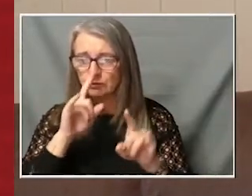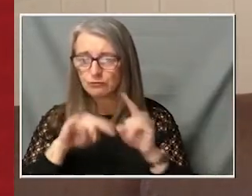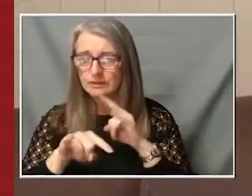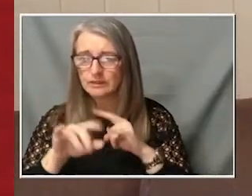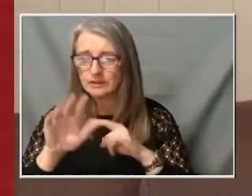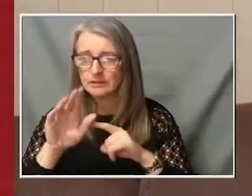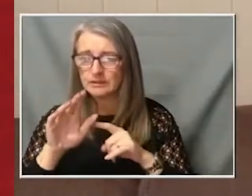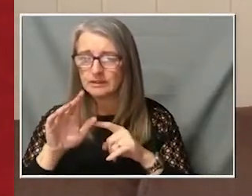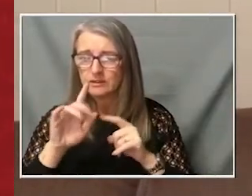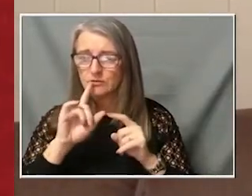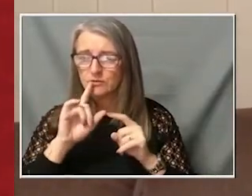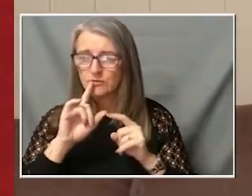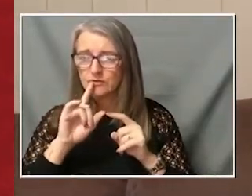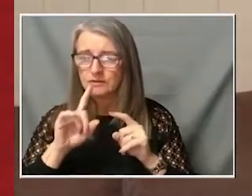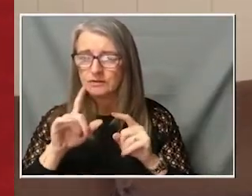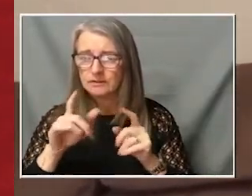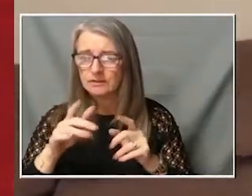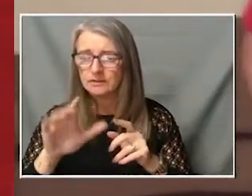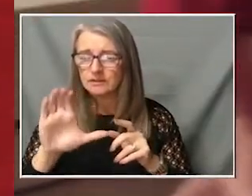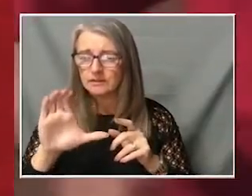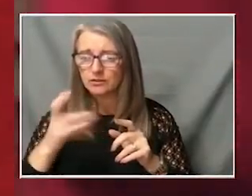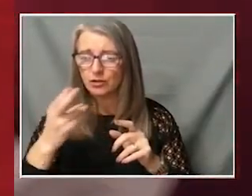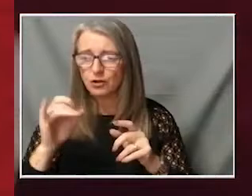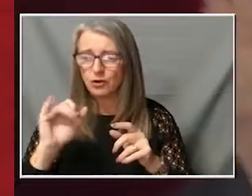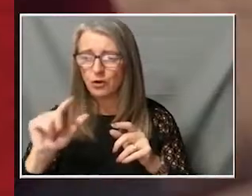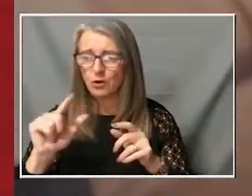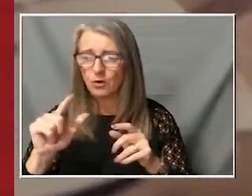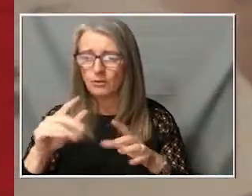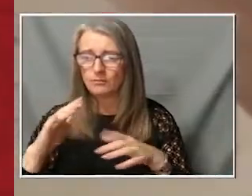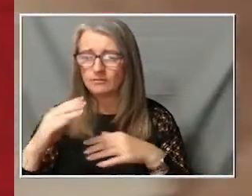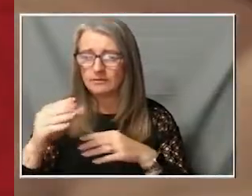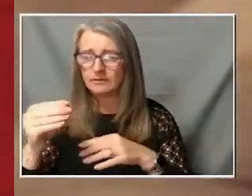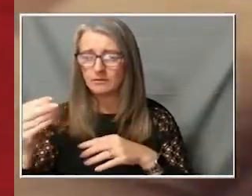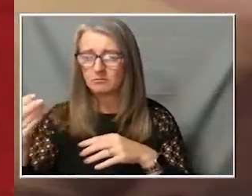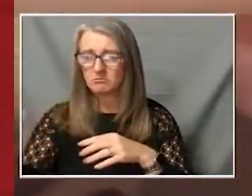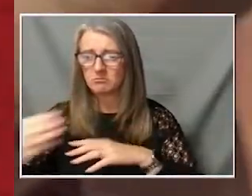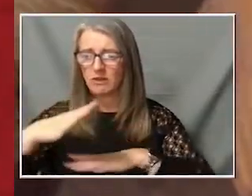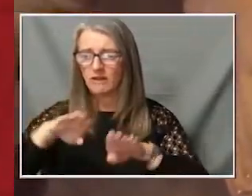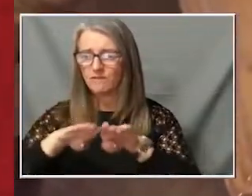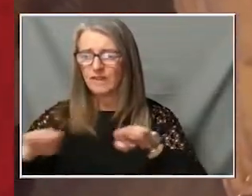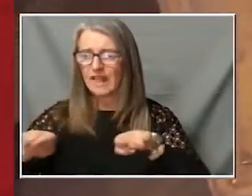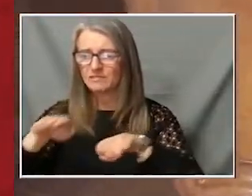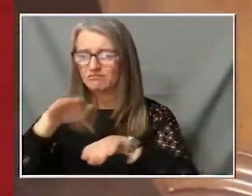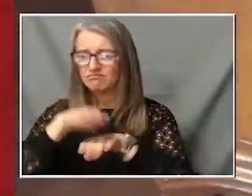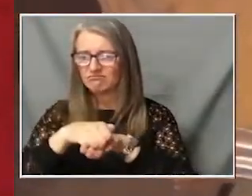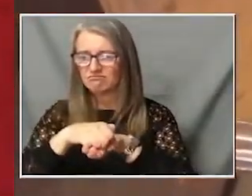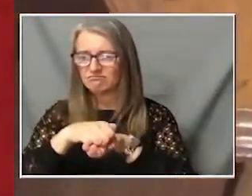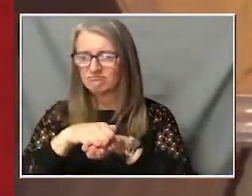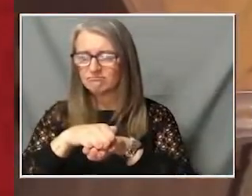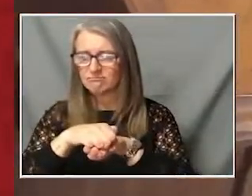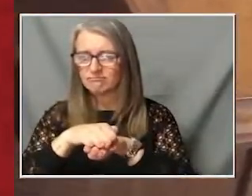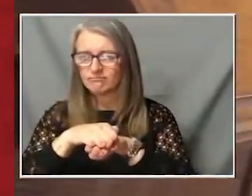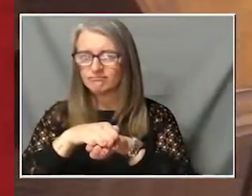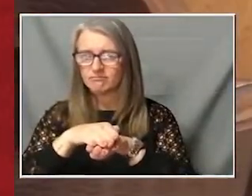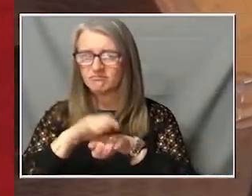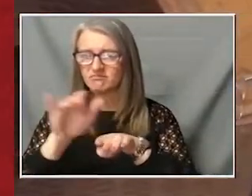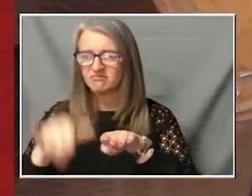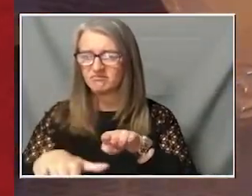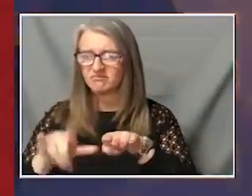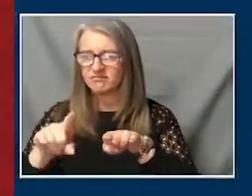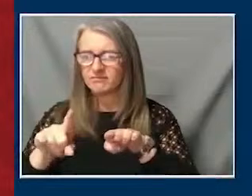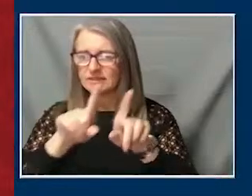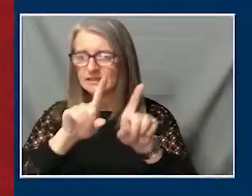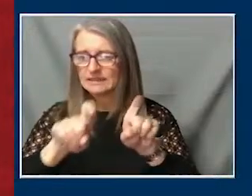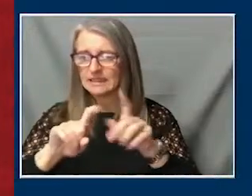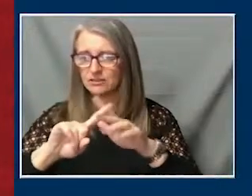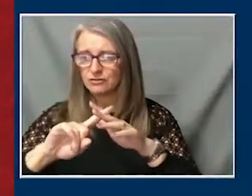it. We're going to take this charcoal packet, we're going to set it down on a flat surface, just like that. There, our test has